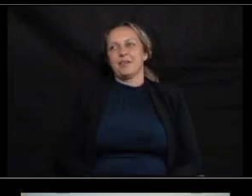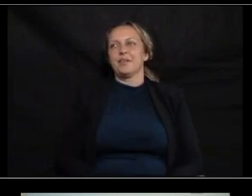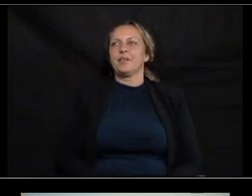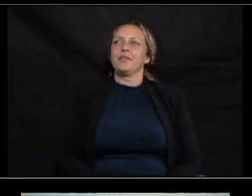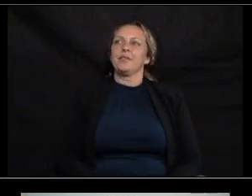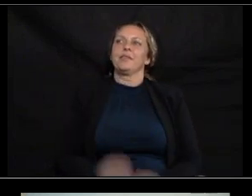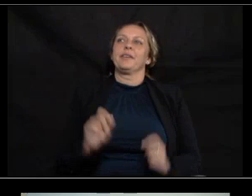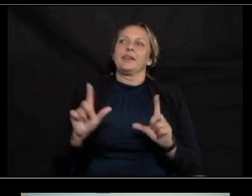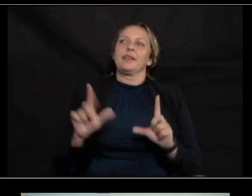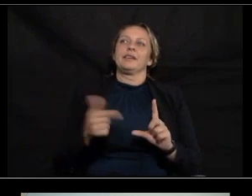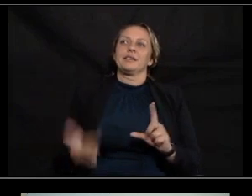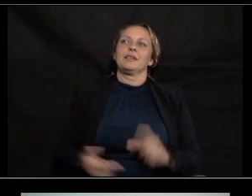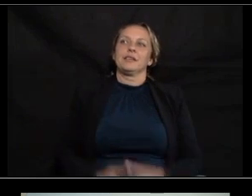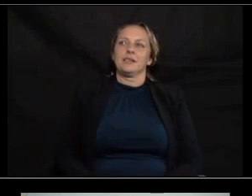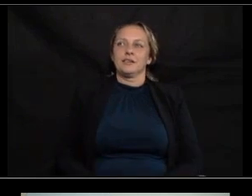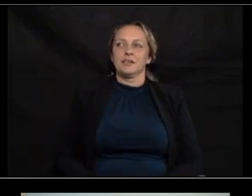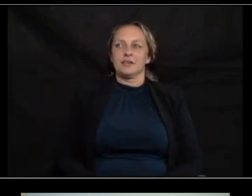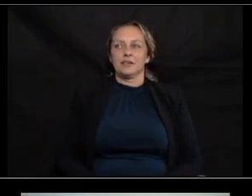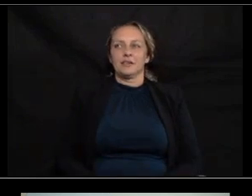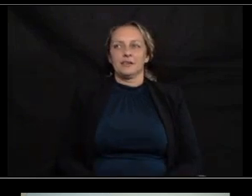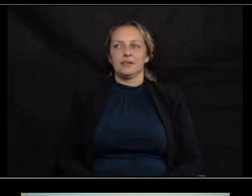Next slide, please.